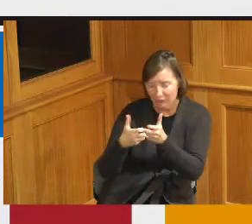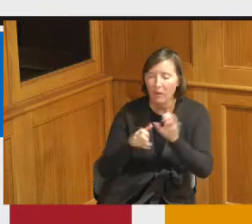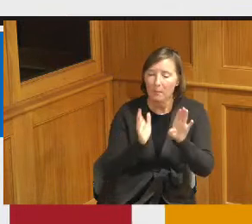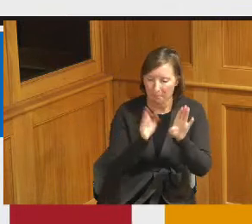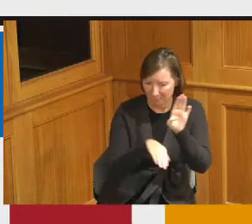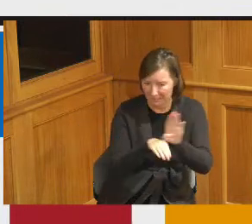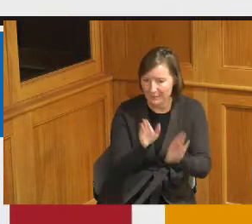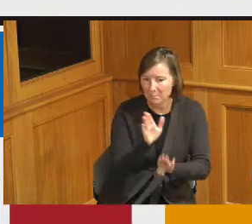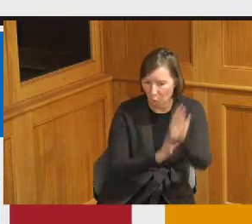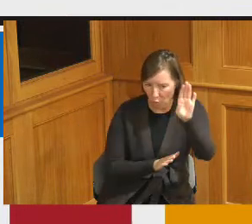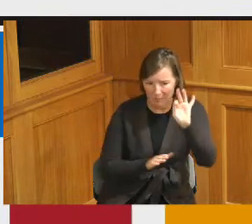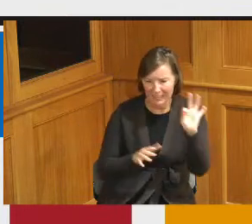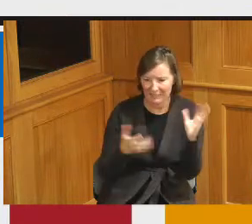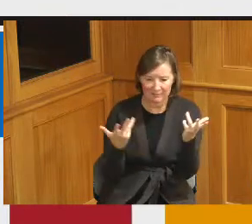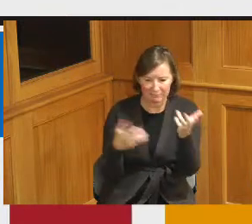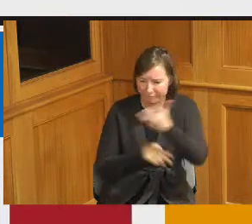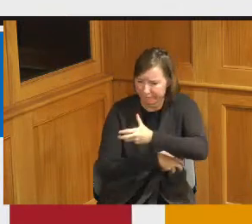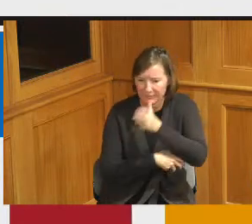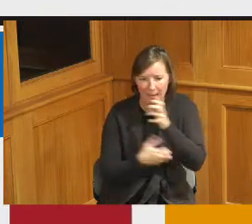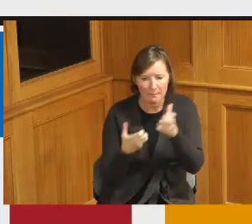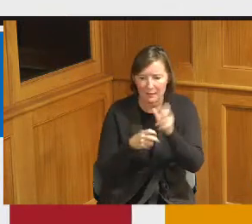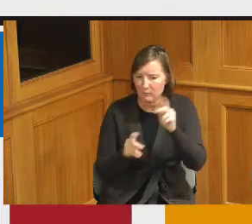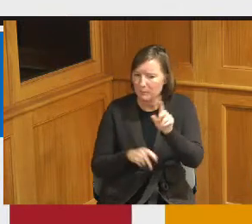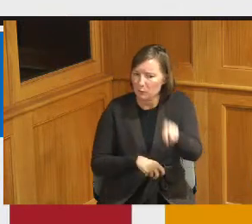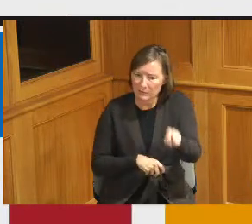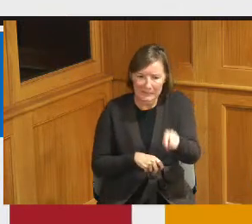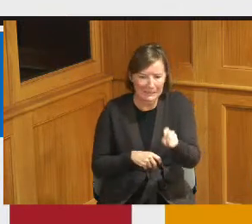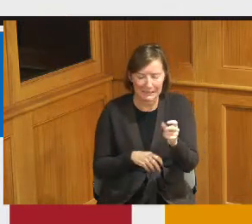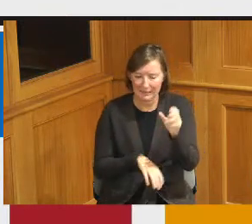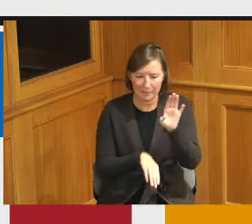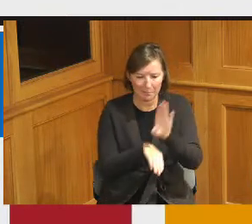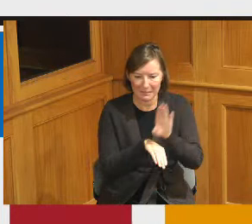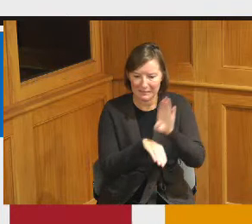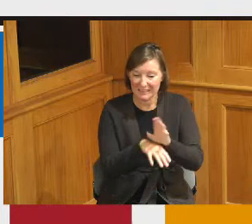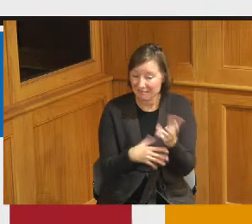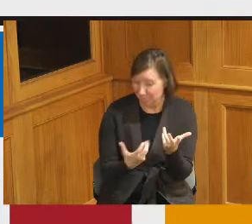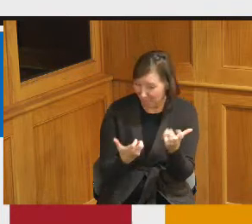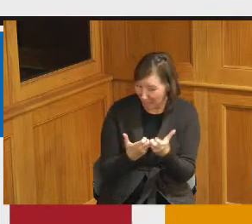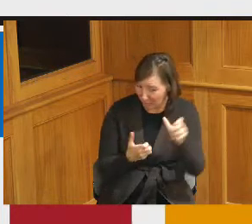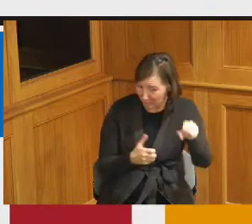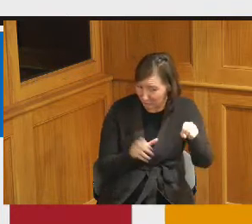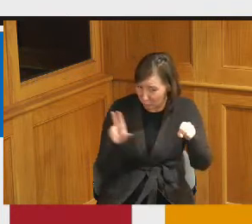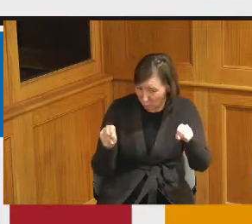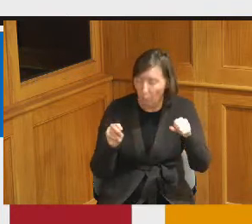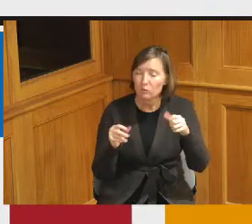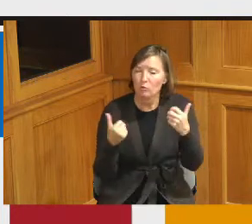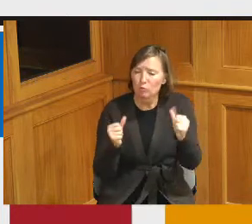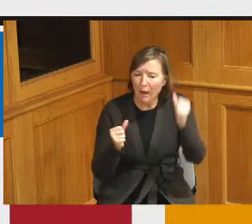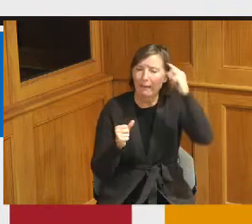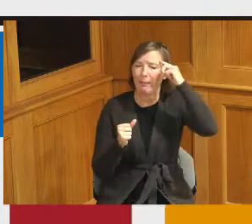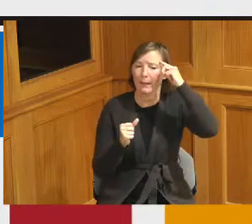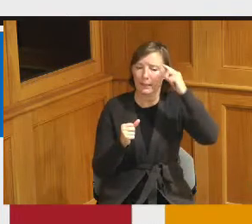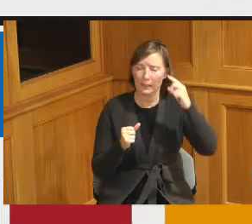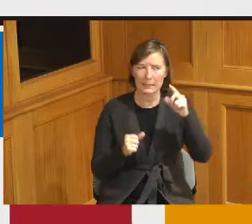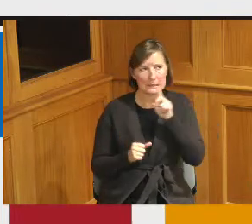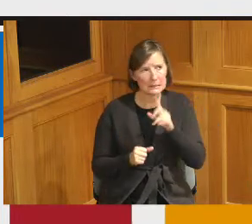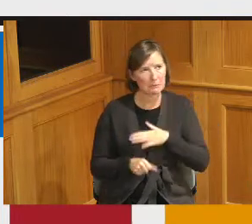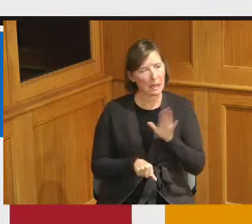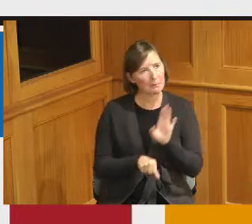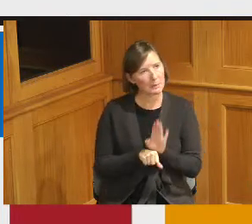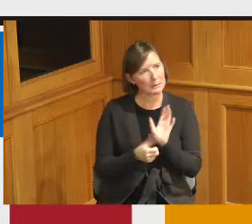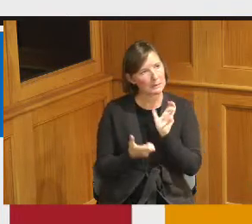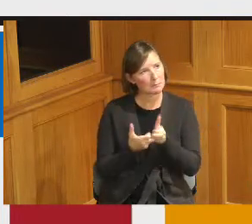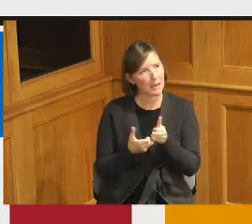are thinking about starting a business up. Are you answering an unmet need? And